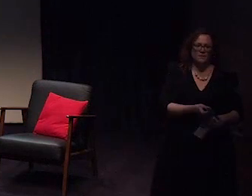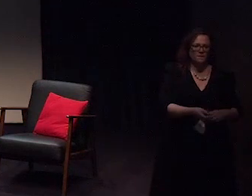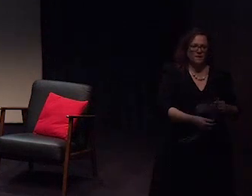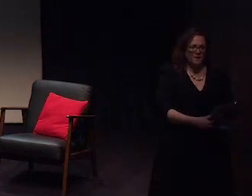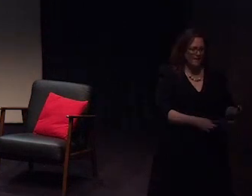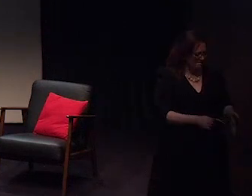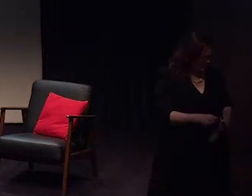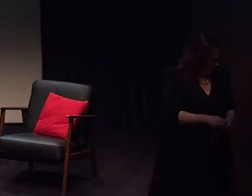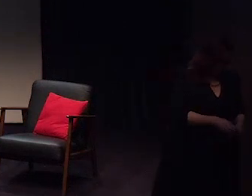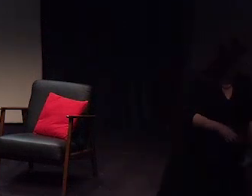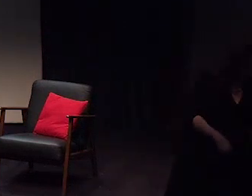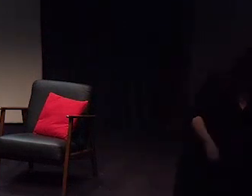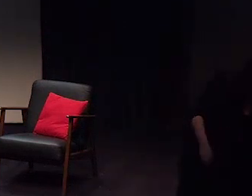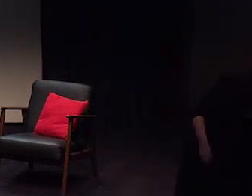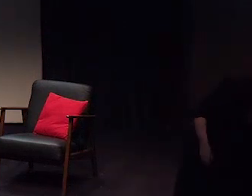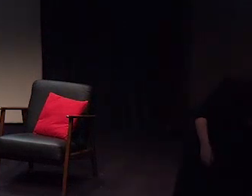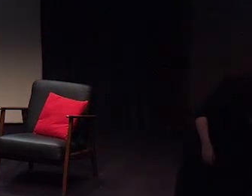Okay.